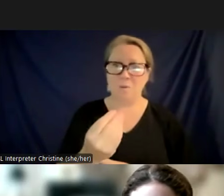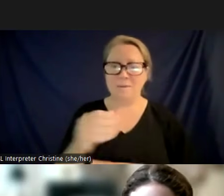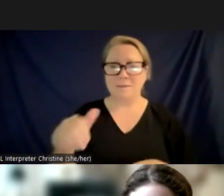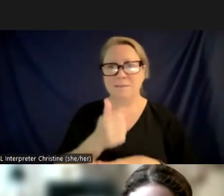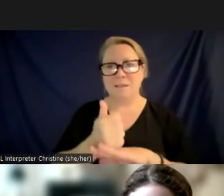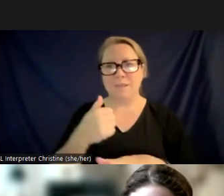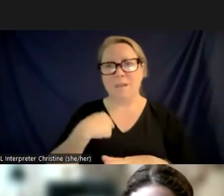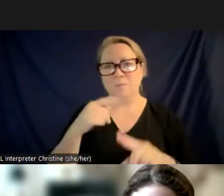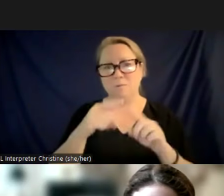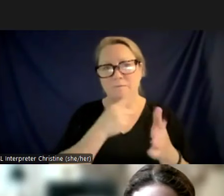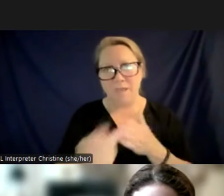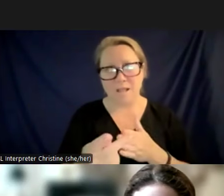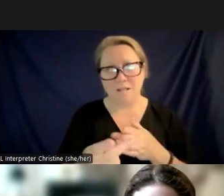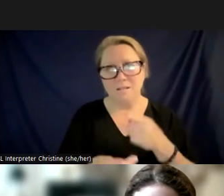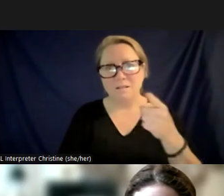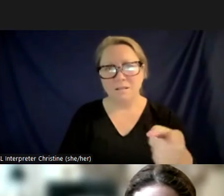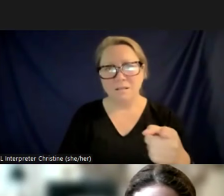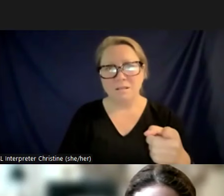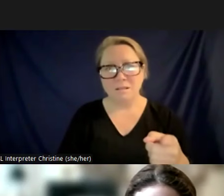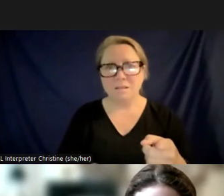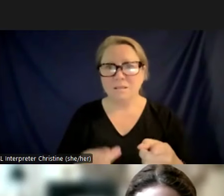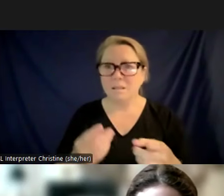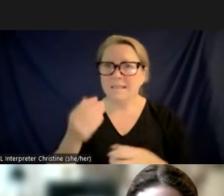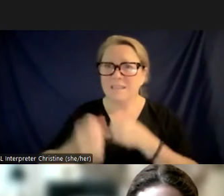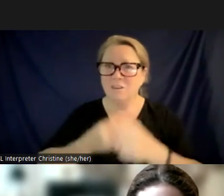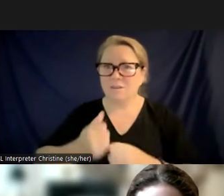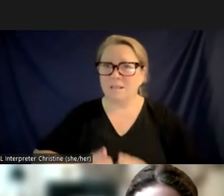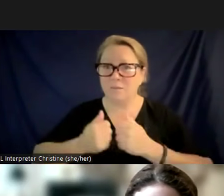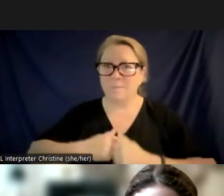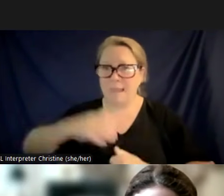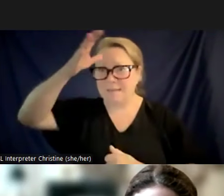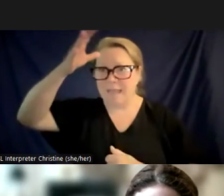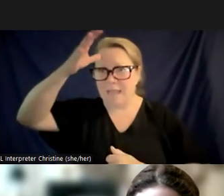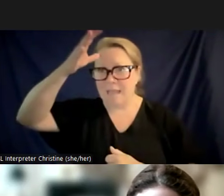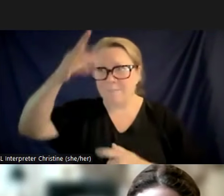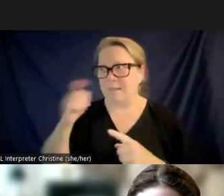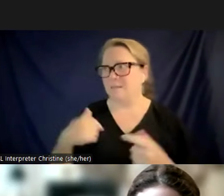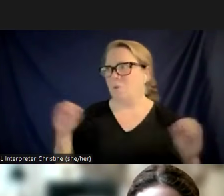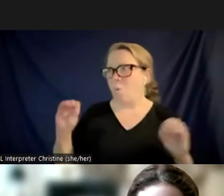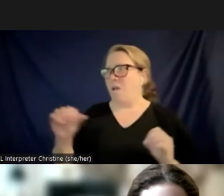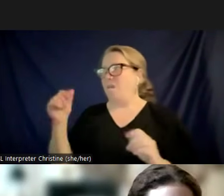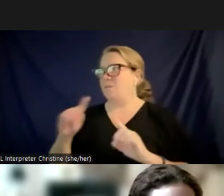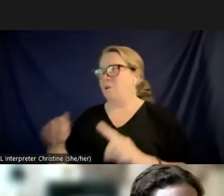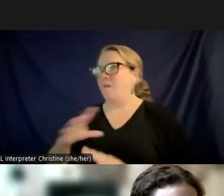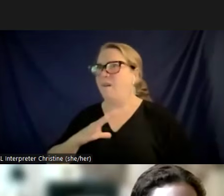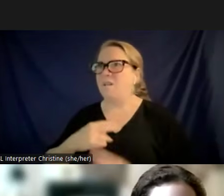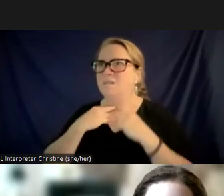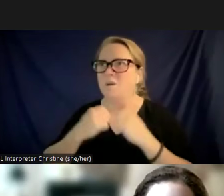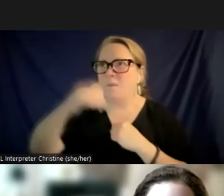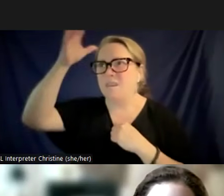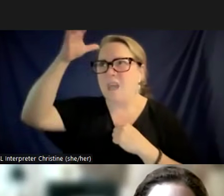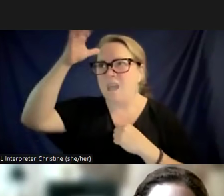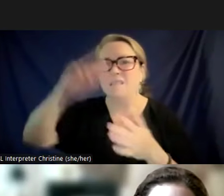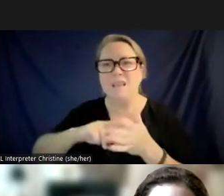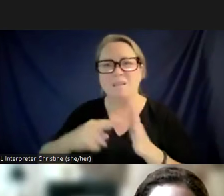for failure. Like the years that I had lived with my dad because I felt like I had nowhere else to go put me in a very unsafe